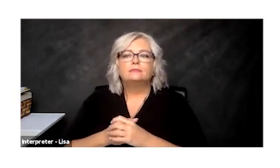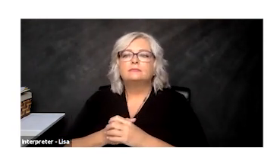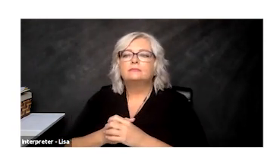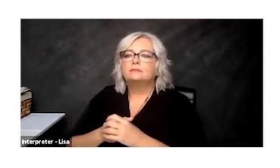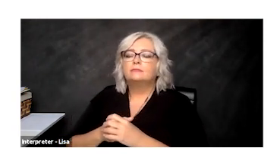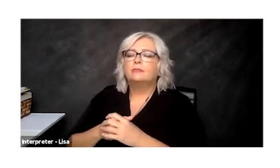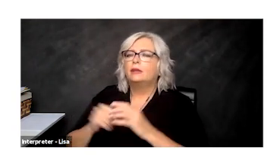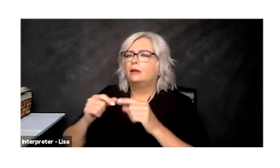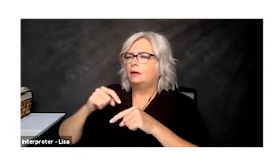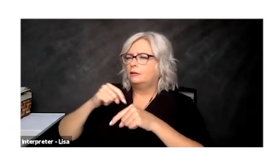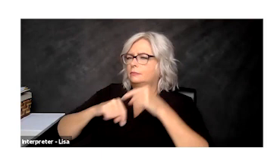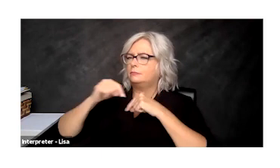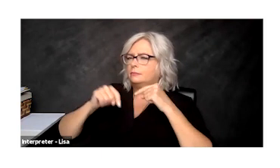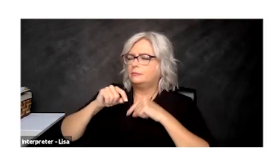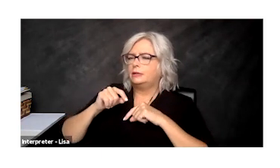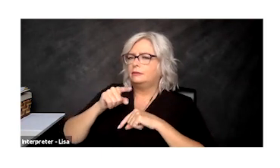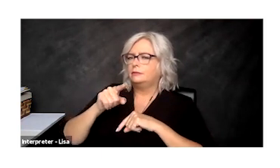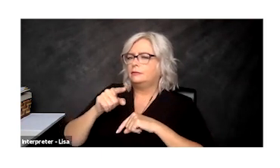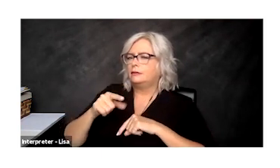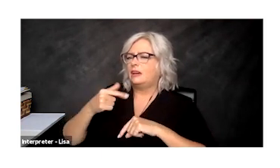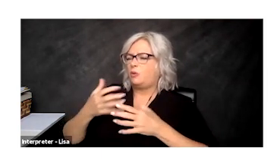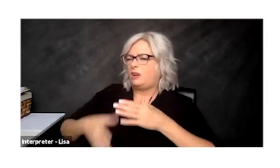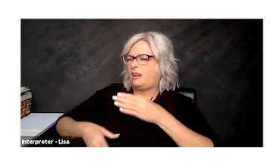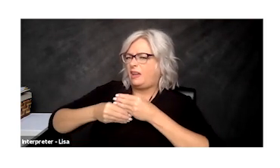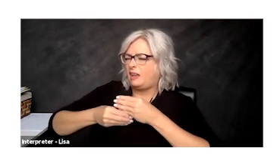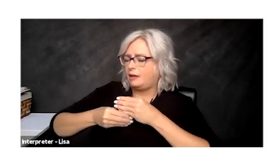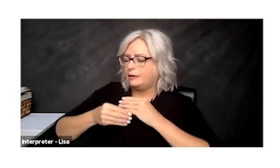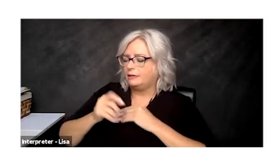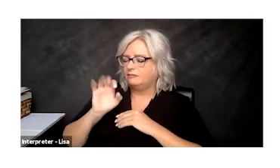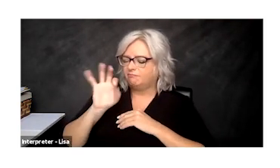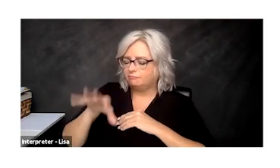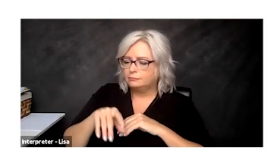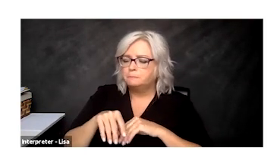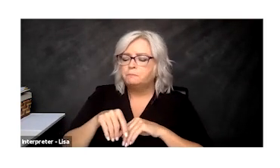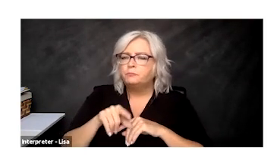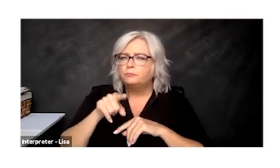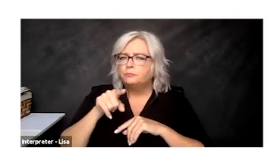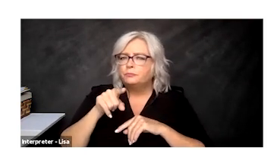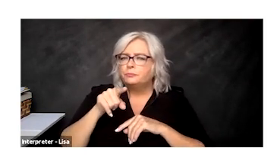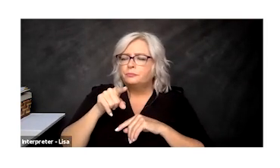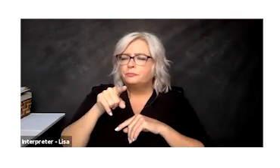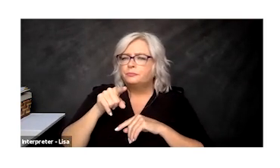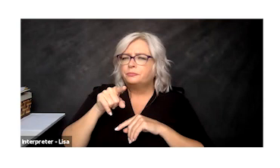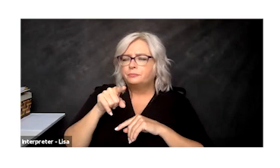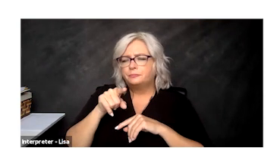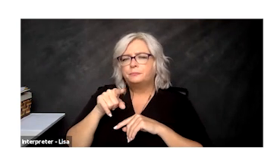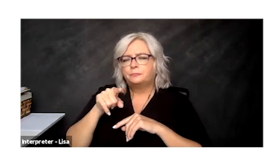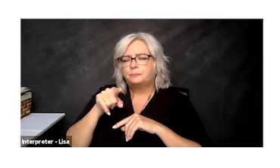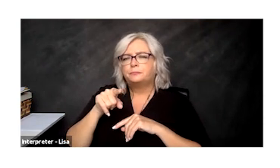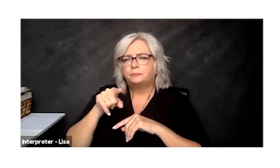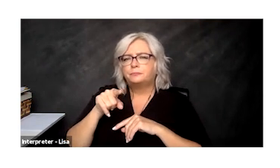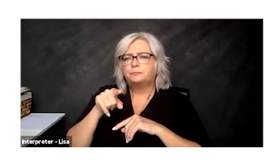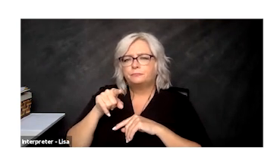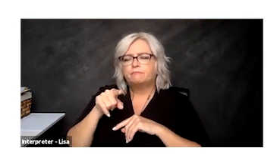Truman, can you go back to the previous slide? I just have one more thing to add. I think there's something to be said for